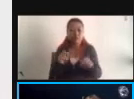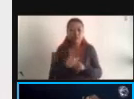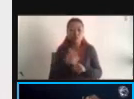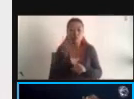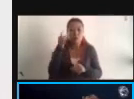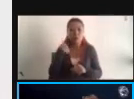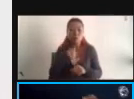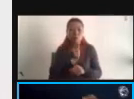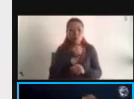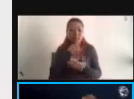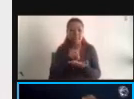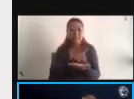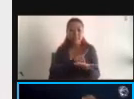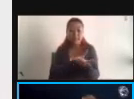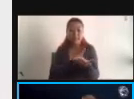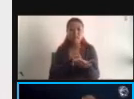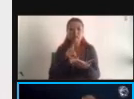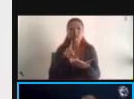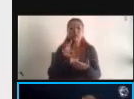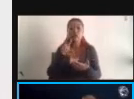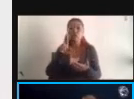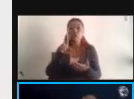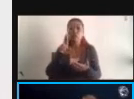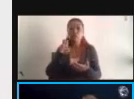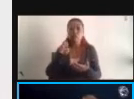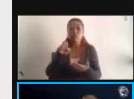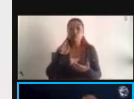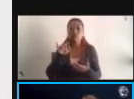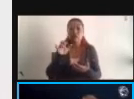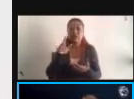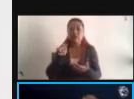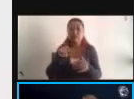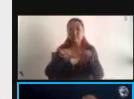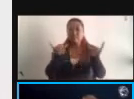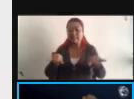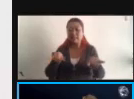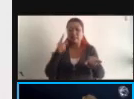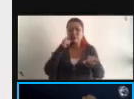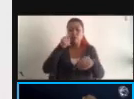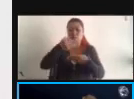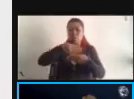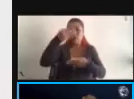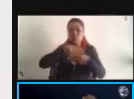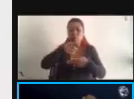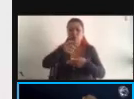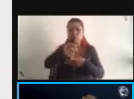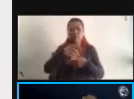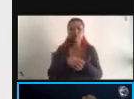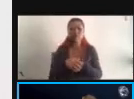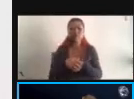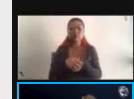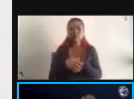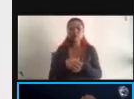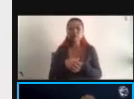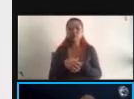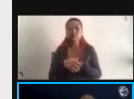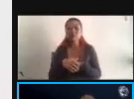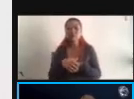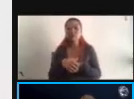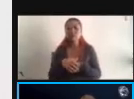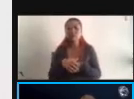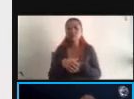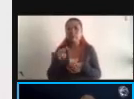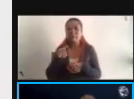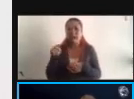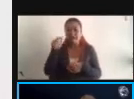actually designed a restraint system to be used in this window that met the astronauts' needs. But notice you